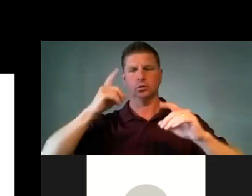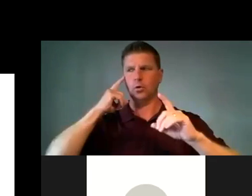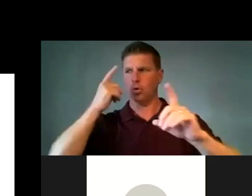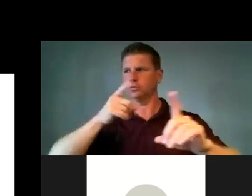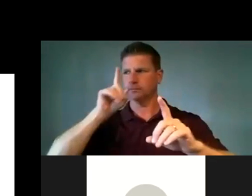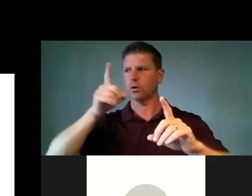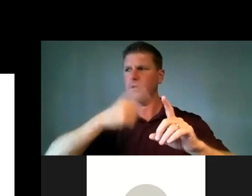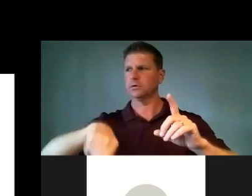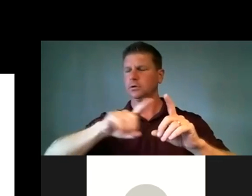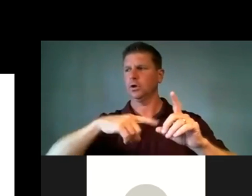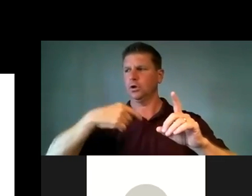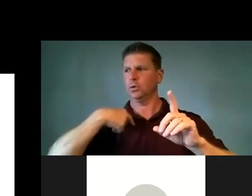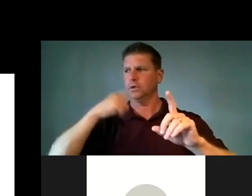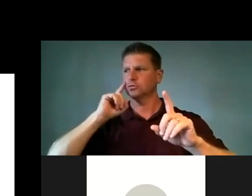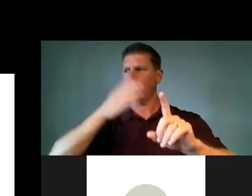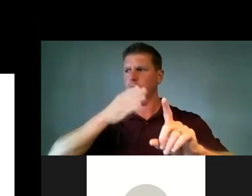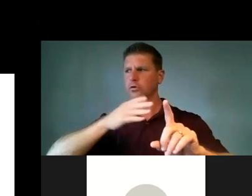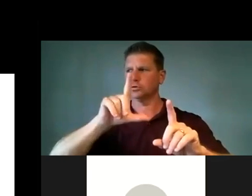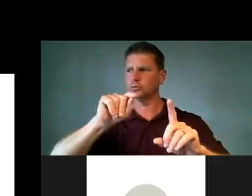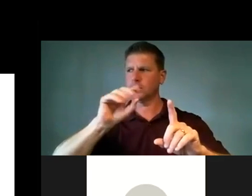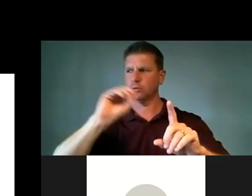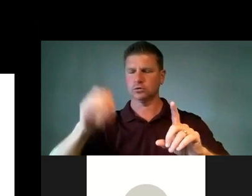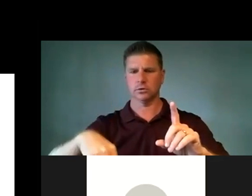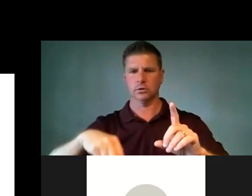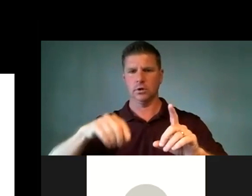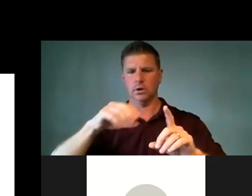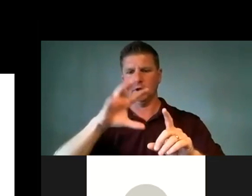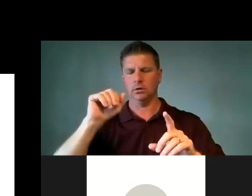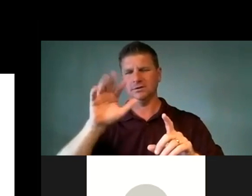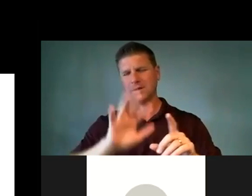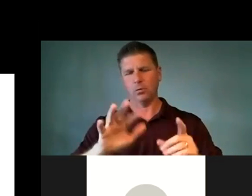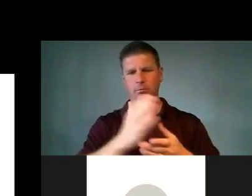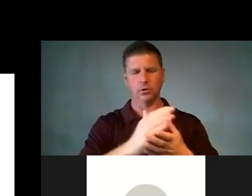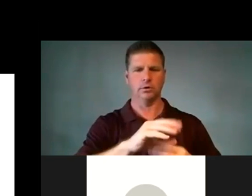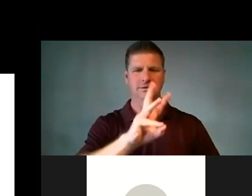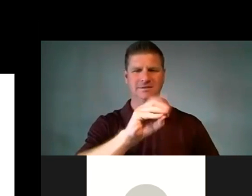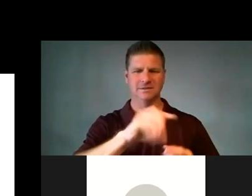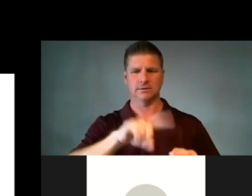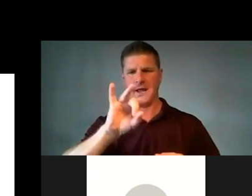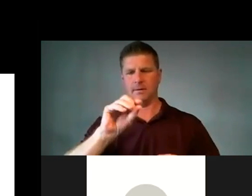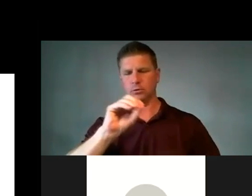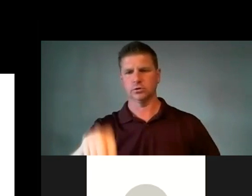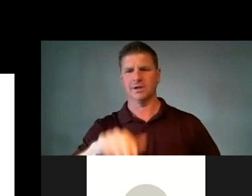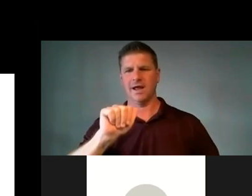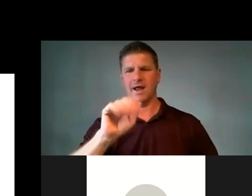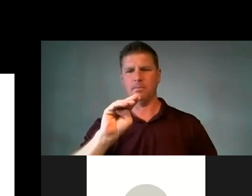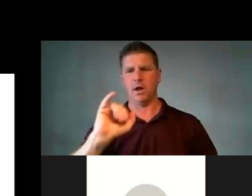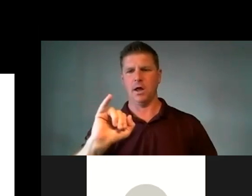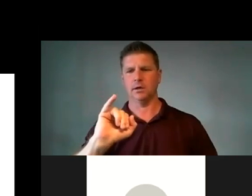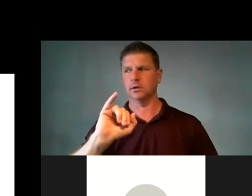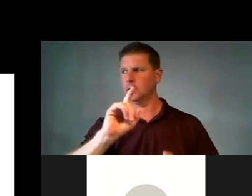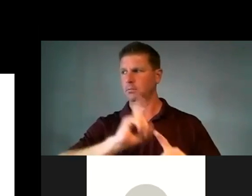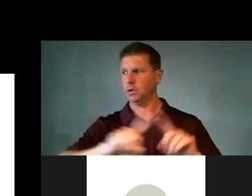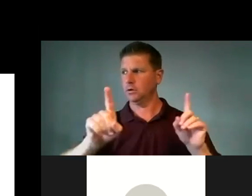for us. We are targeting 20% and somewhere between 60 to 80% AMI. But a lot of this